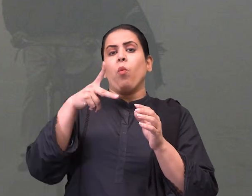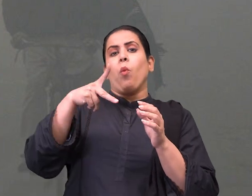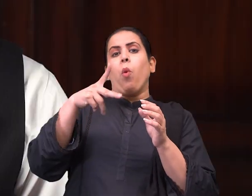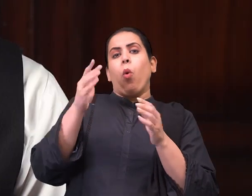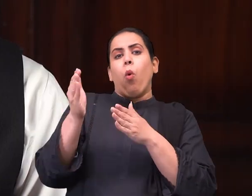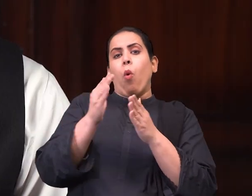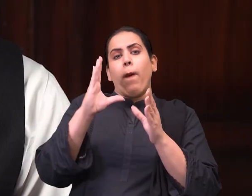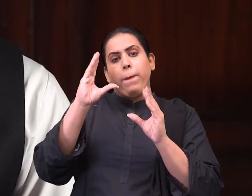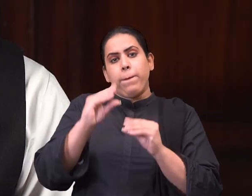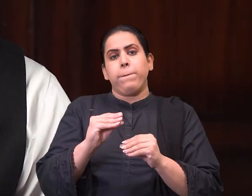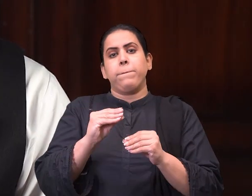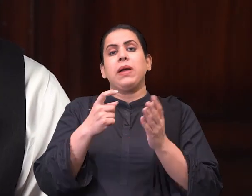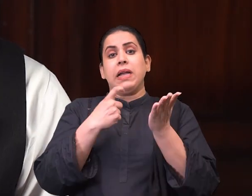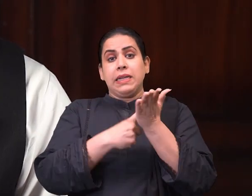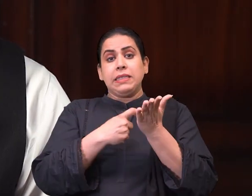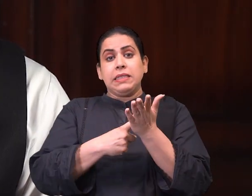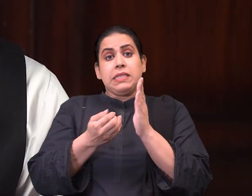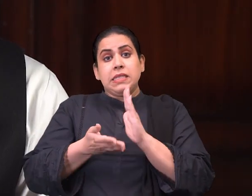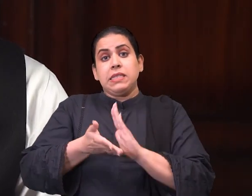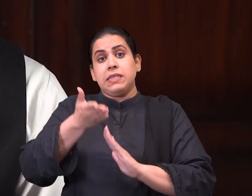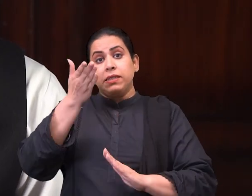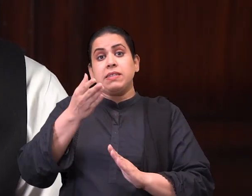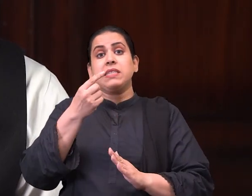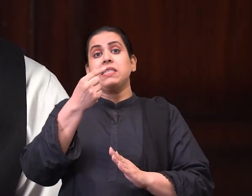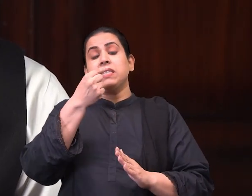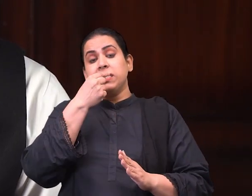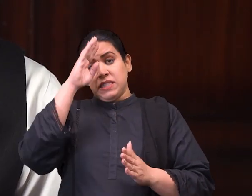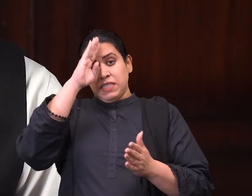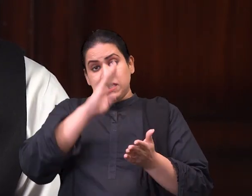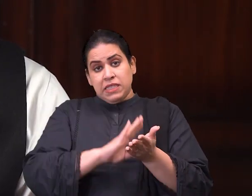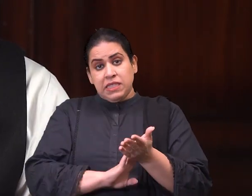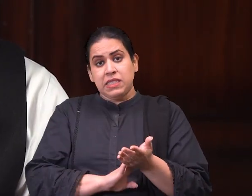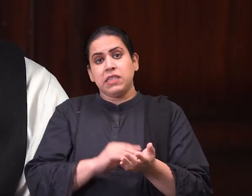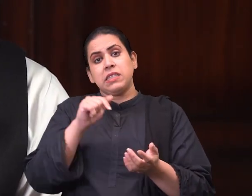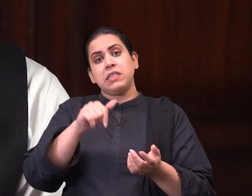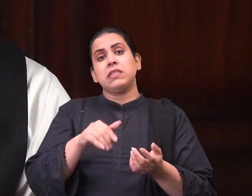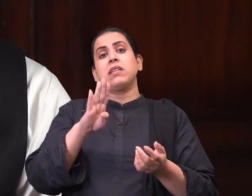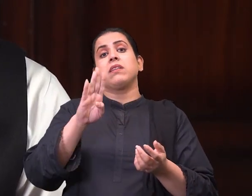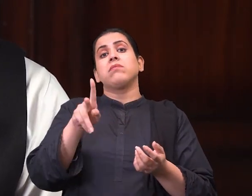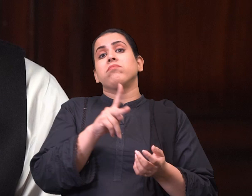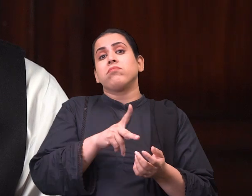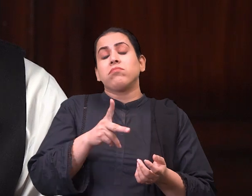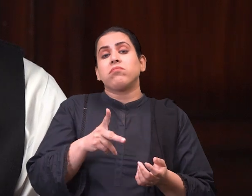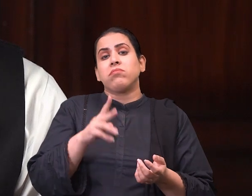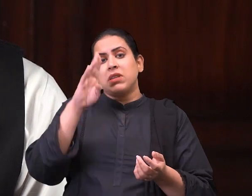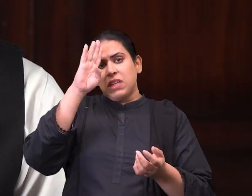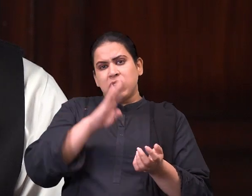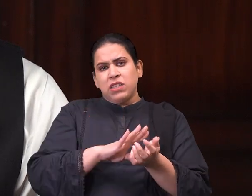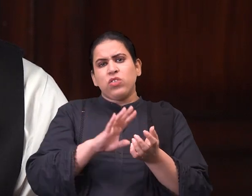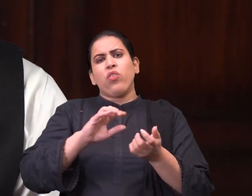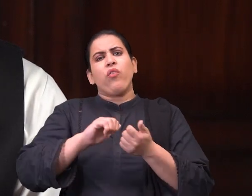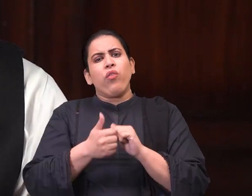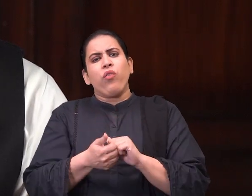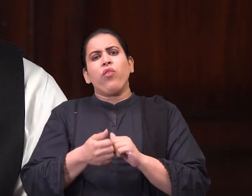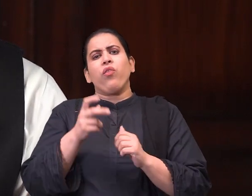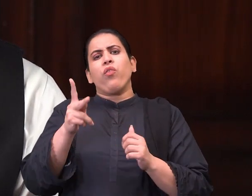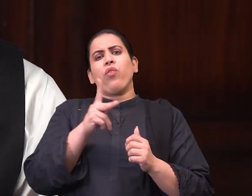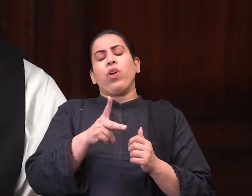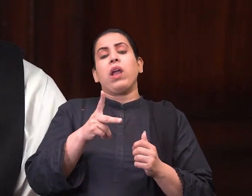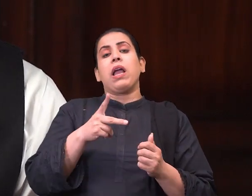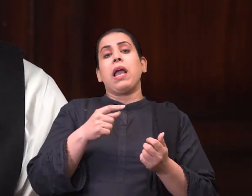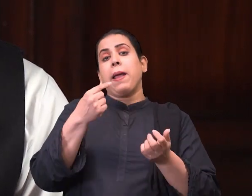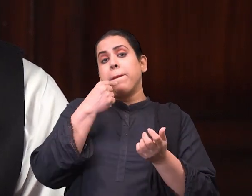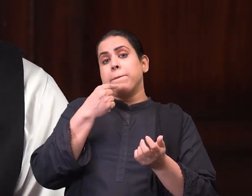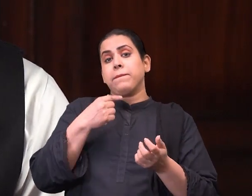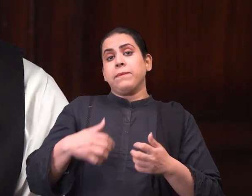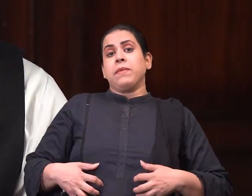pollutants prevalent in smog, which result in severe respiratory diseases. This is because of their minuscule size, which is